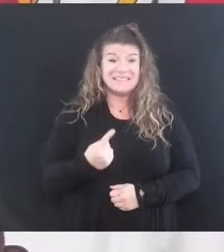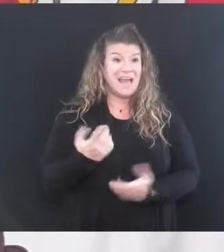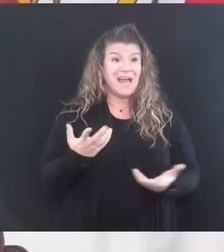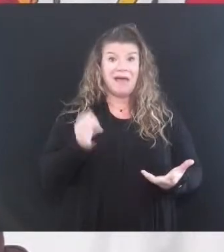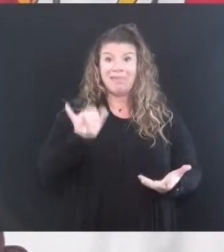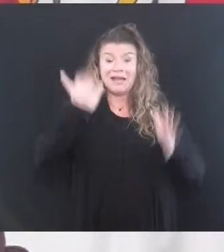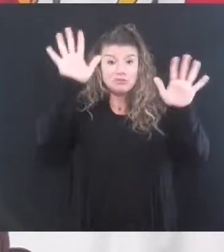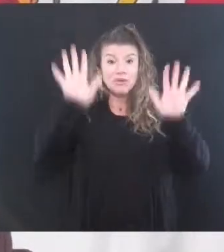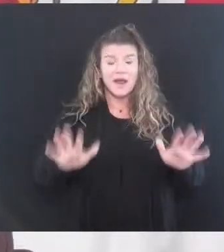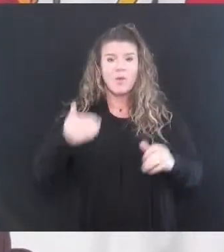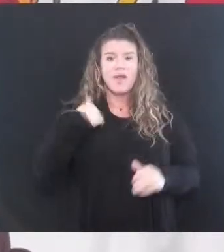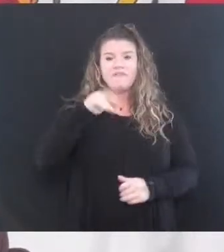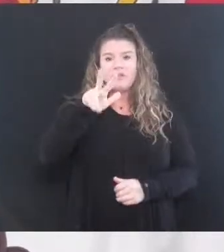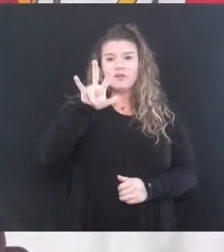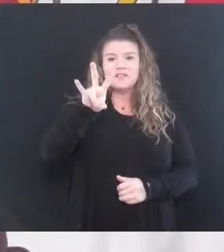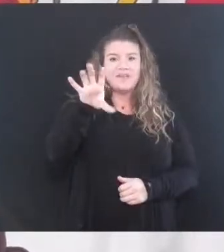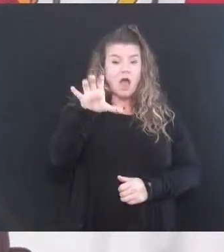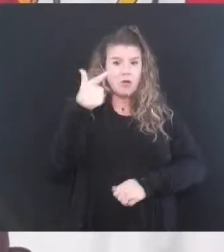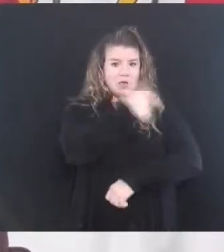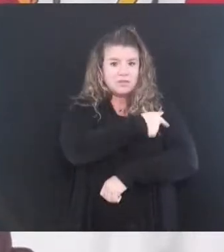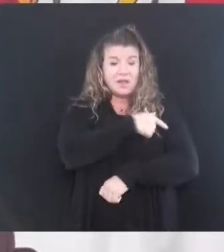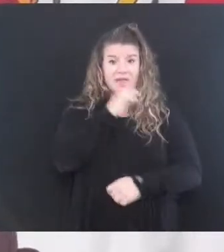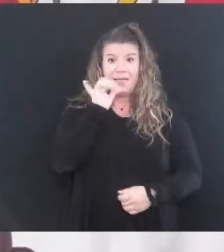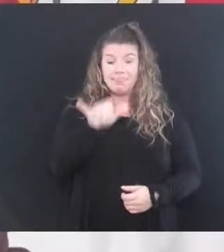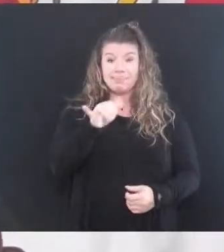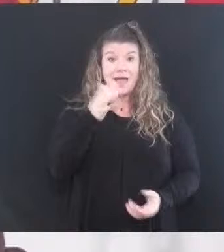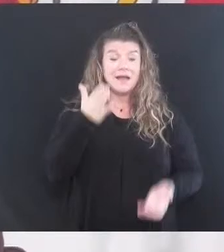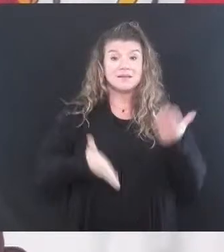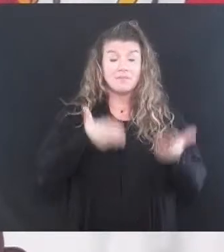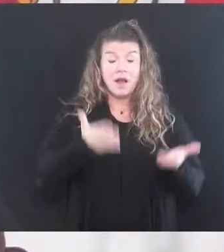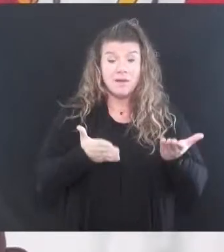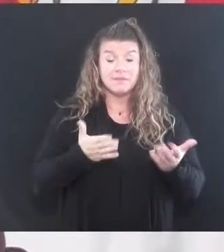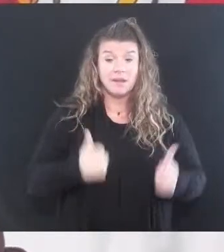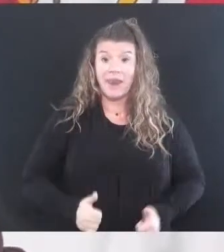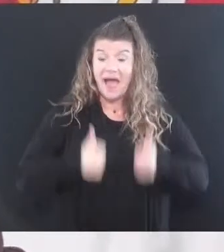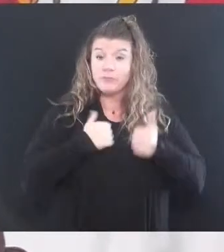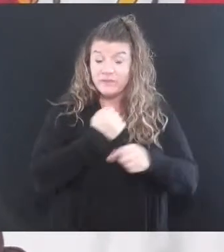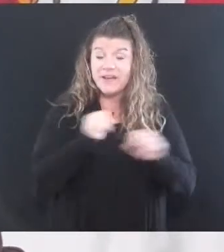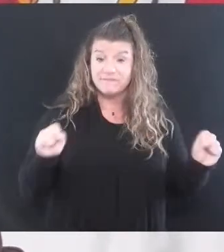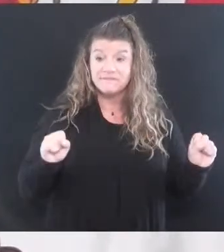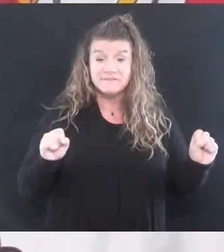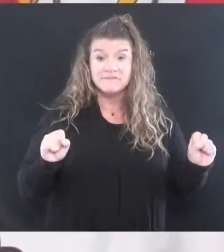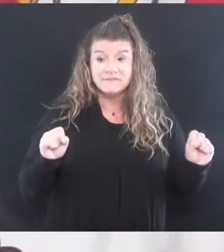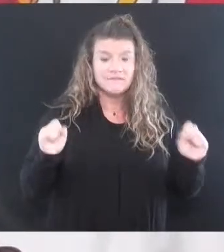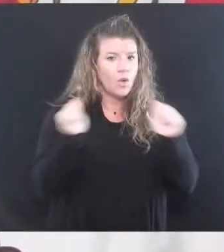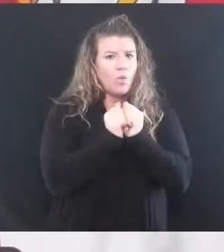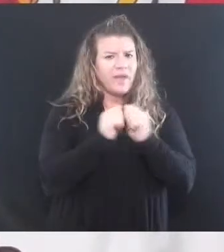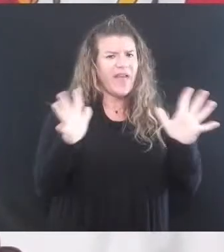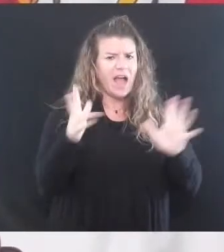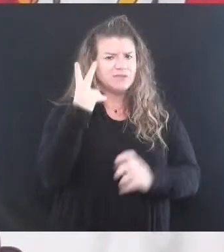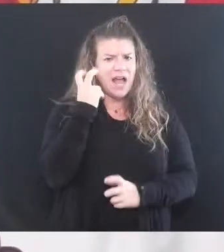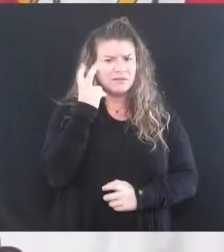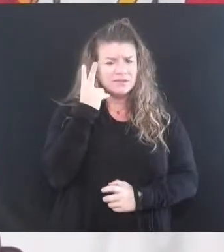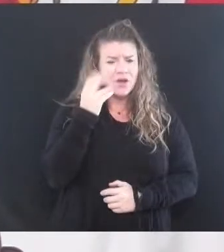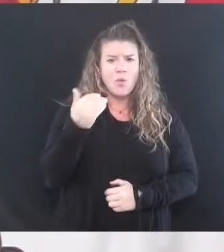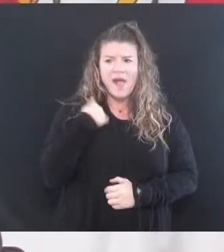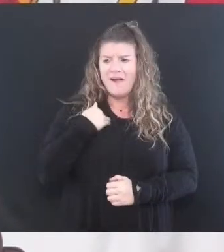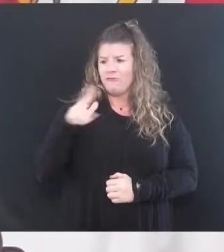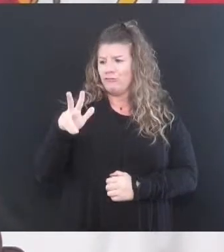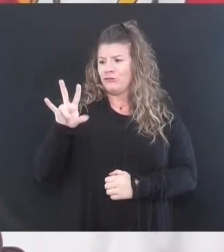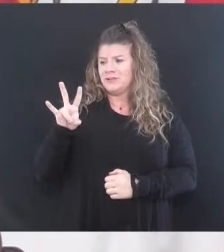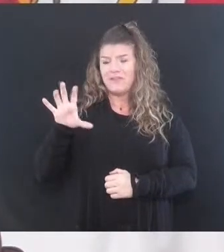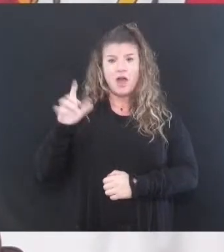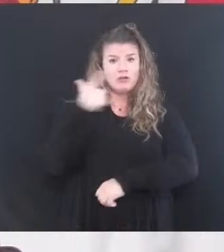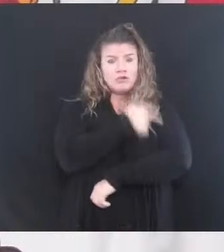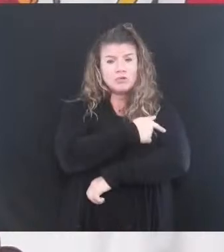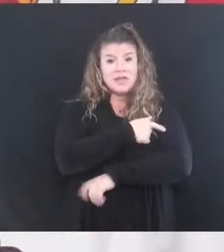got 3,700 doses. That's probably some lives that we've really saved without any question. We got 3,700